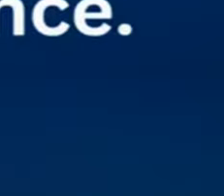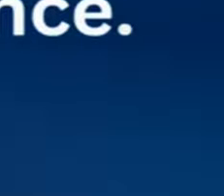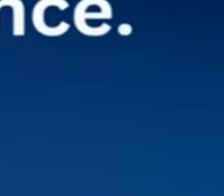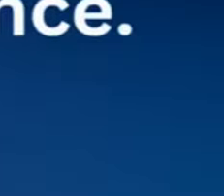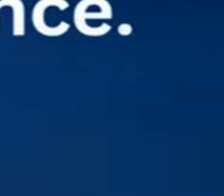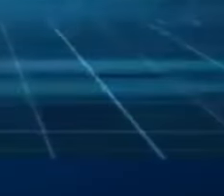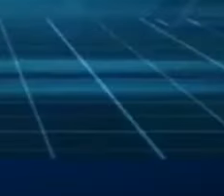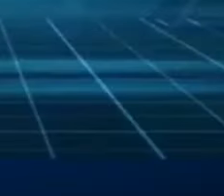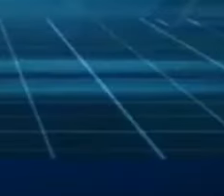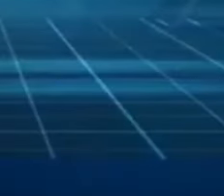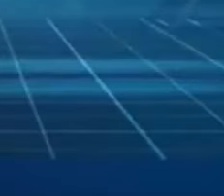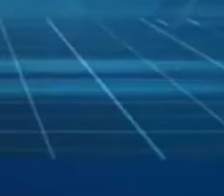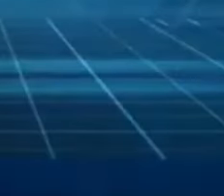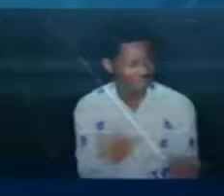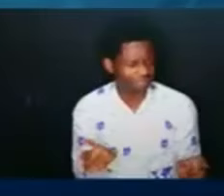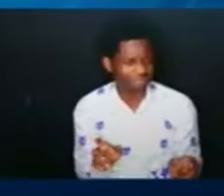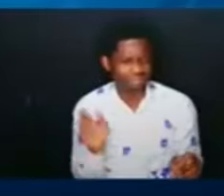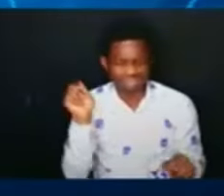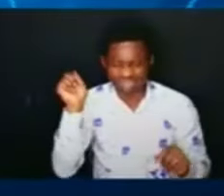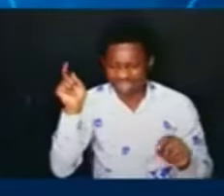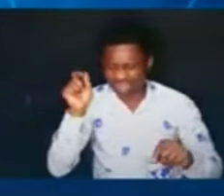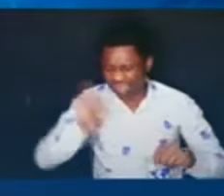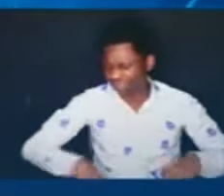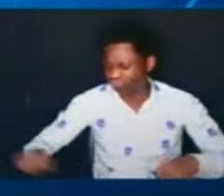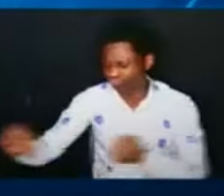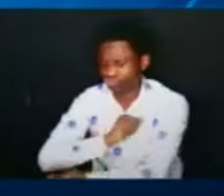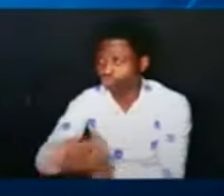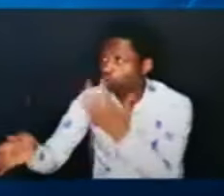And nothing nor anyone can thwart his plans.